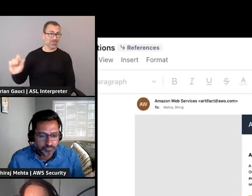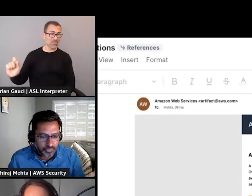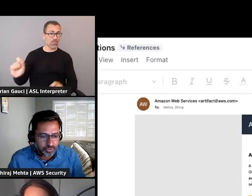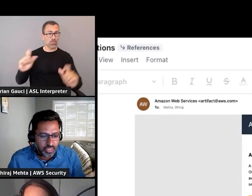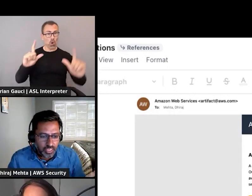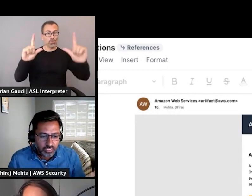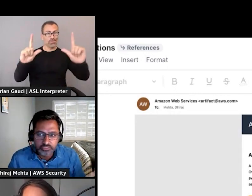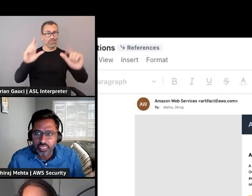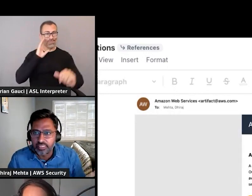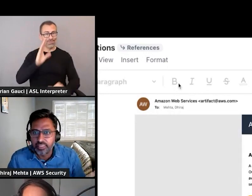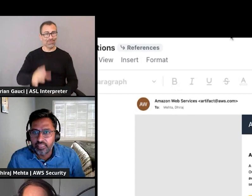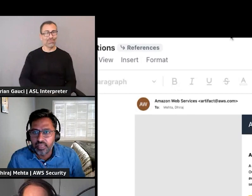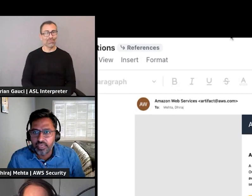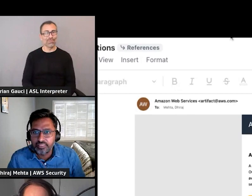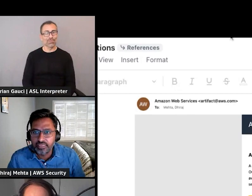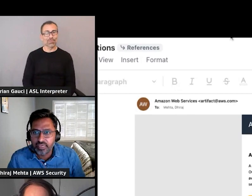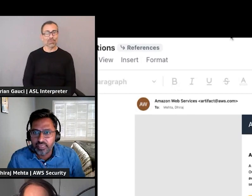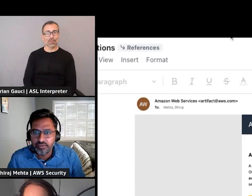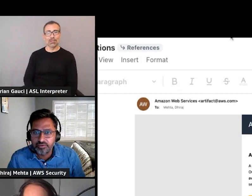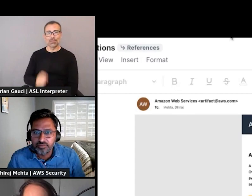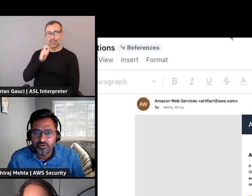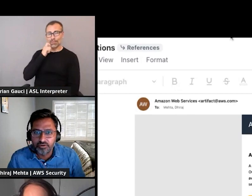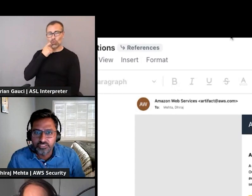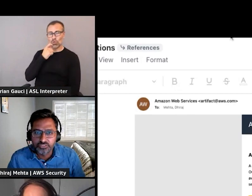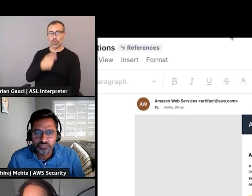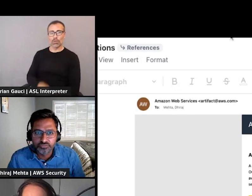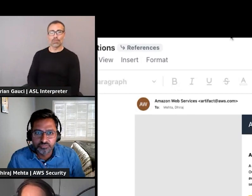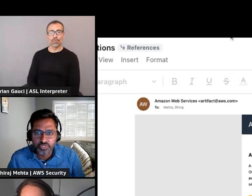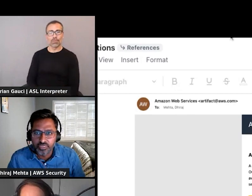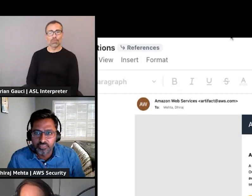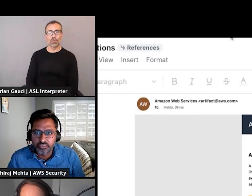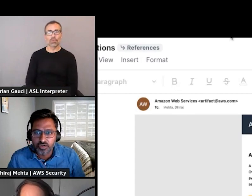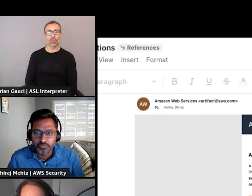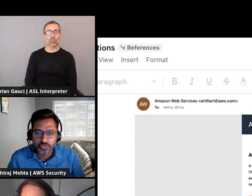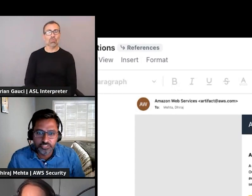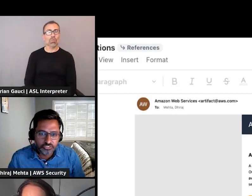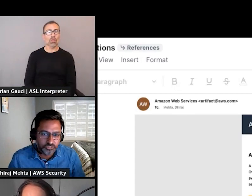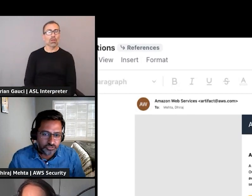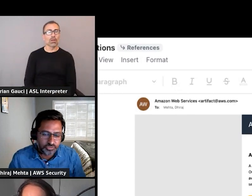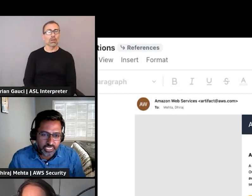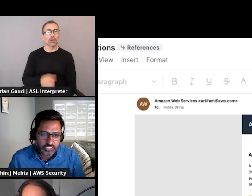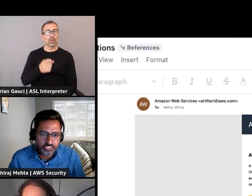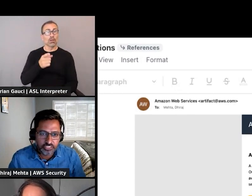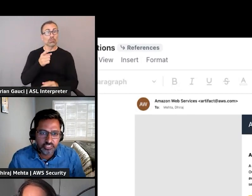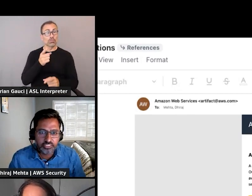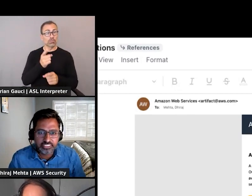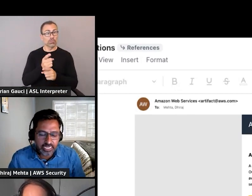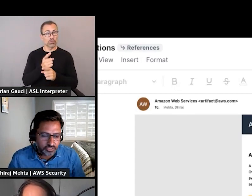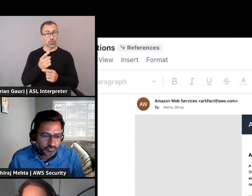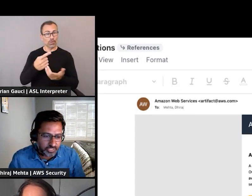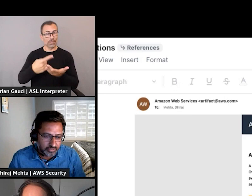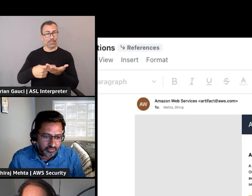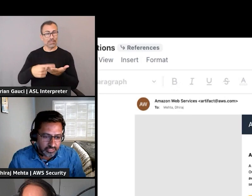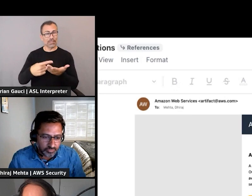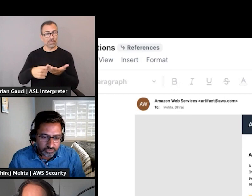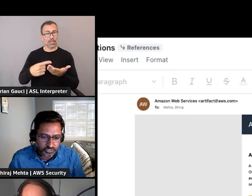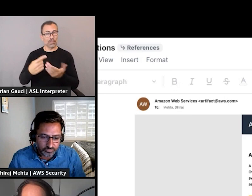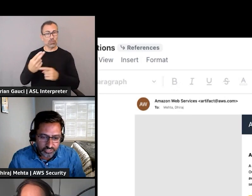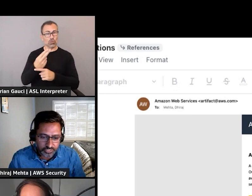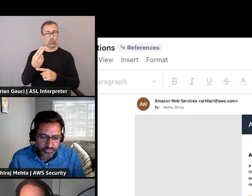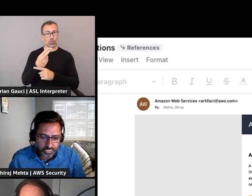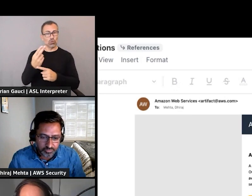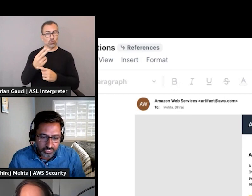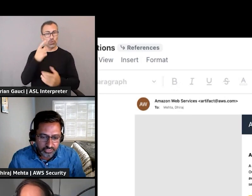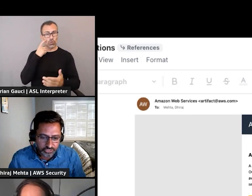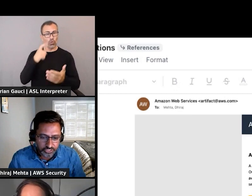Yeah. And then I think I also talked about user notification center, but that was